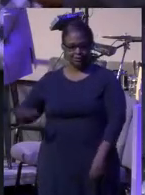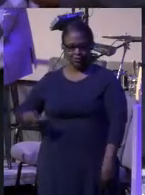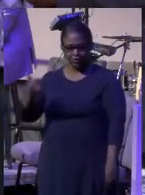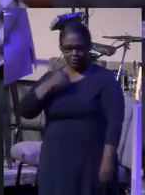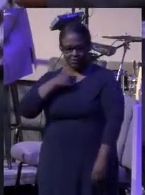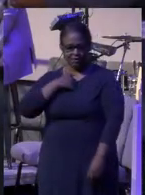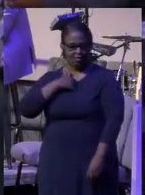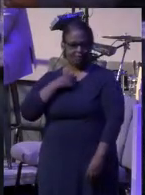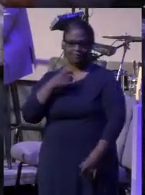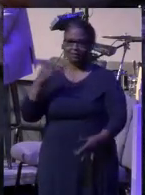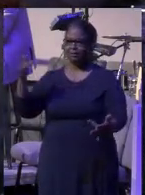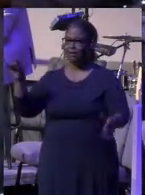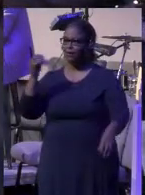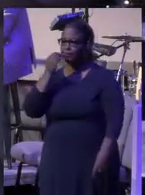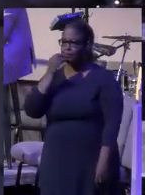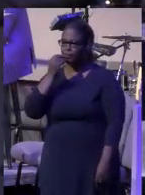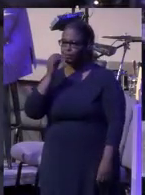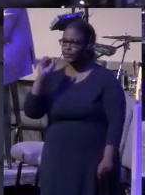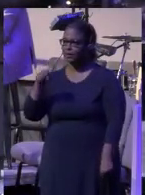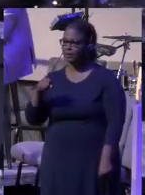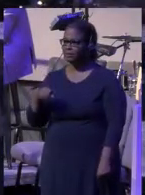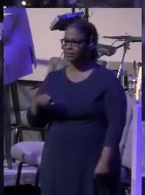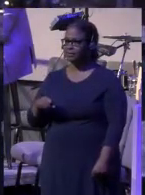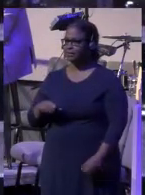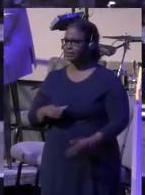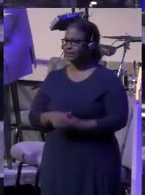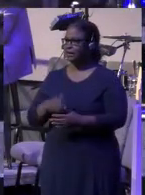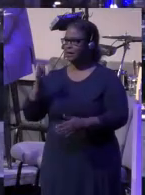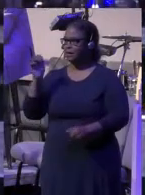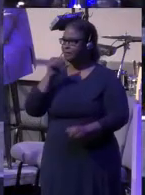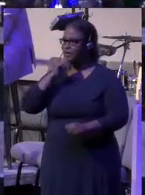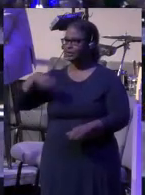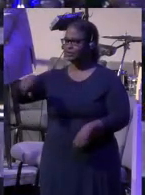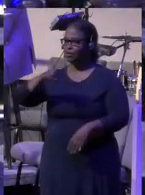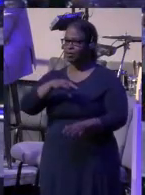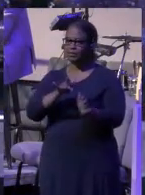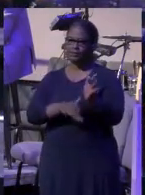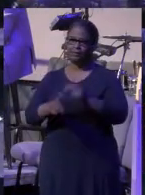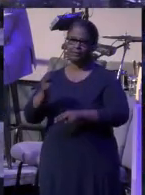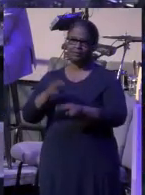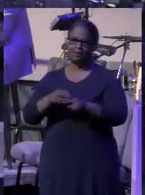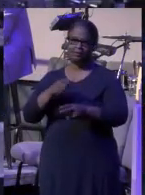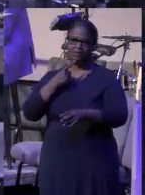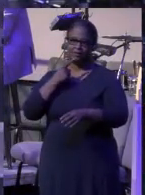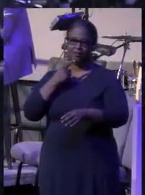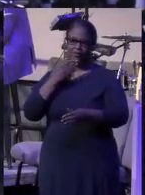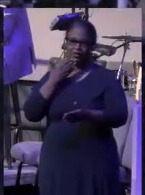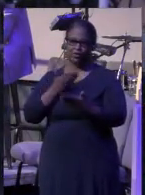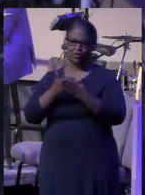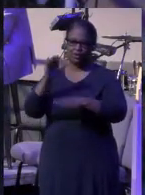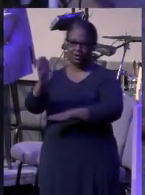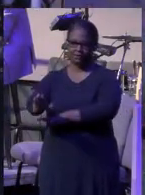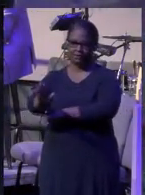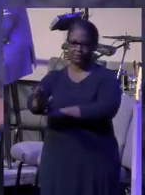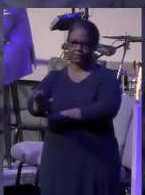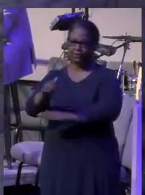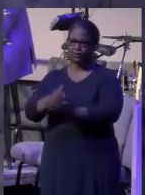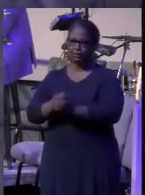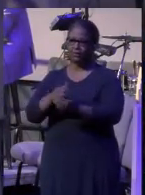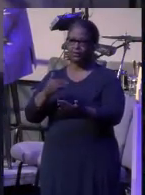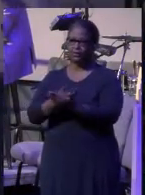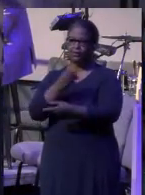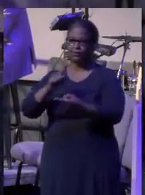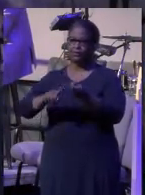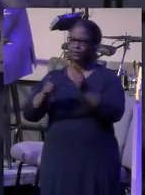some refreshments there. God bless each and every one of you. In Jesus' name, have a good afternoon in your new